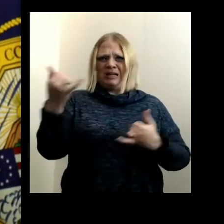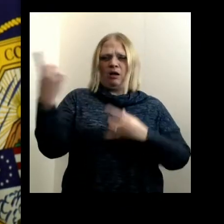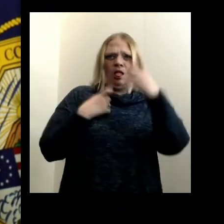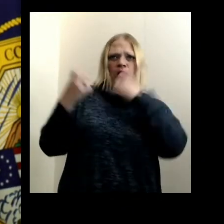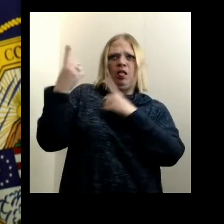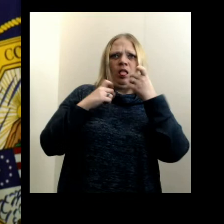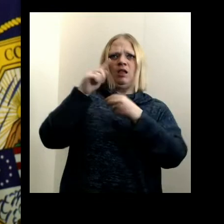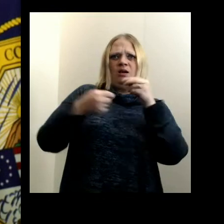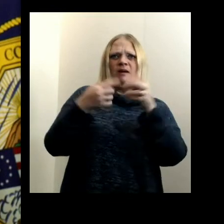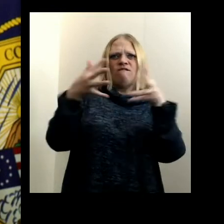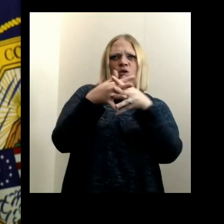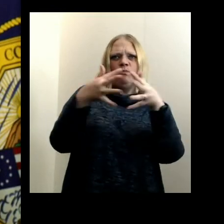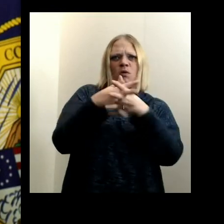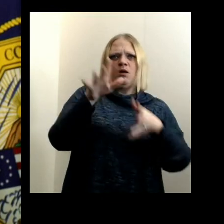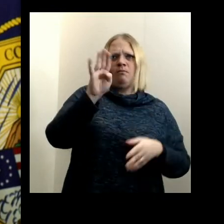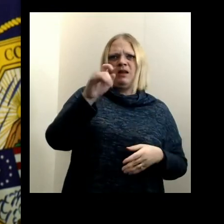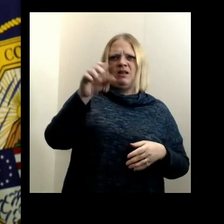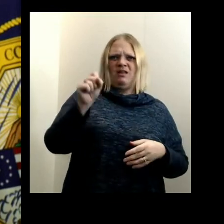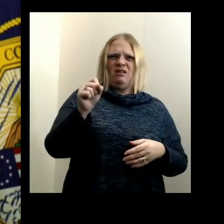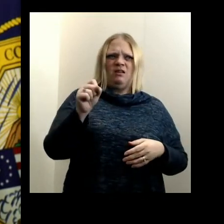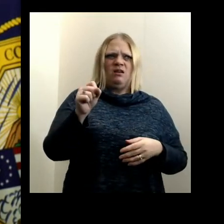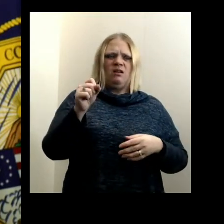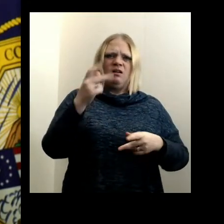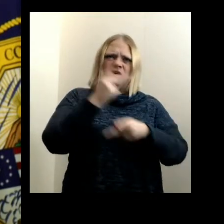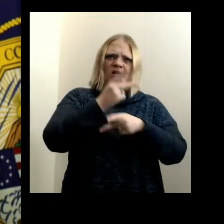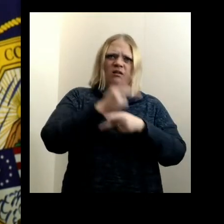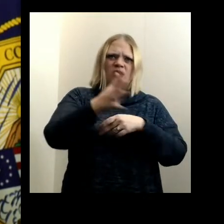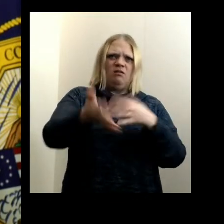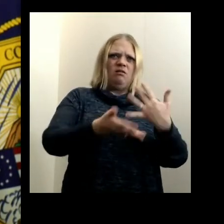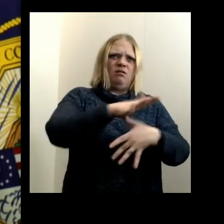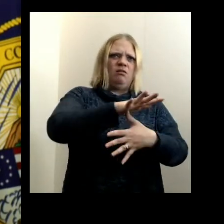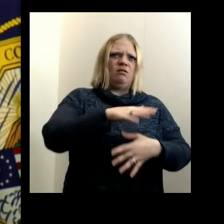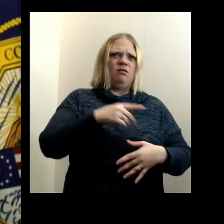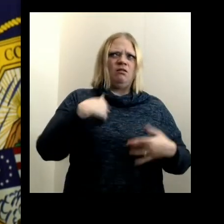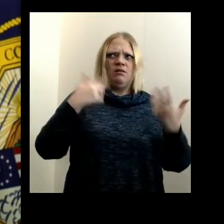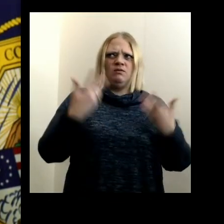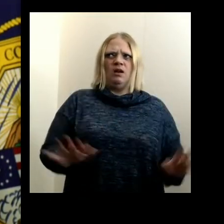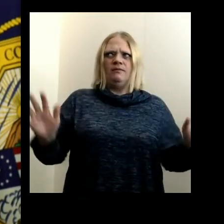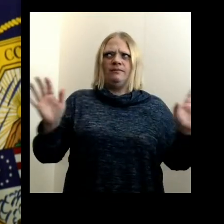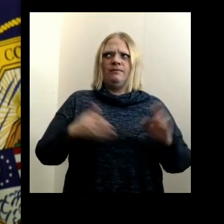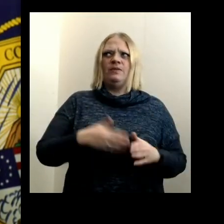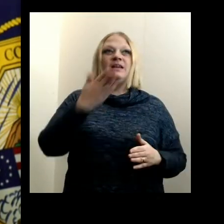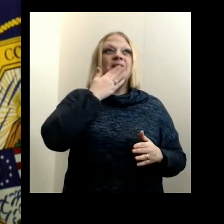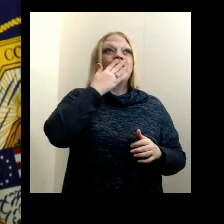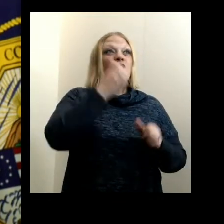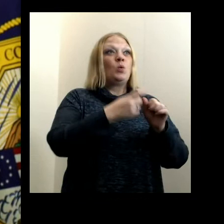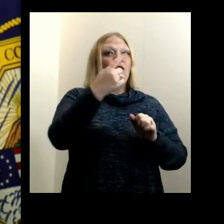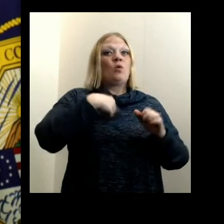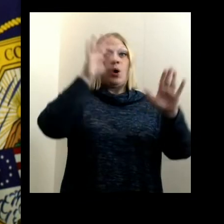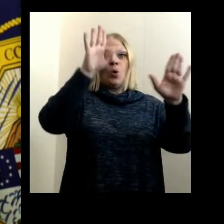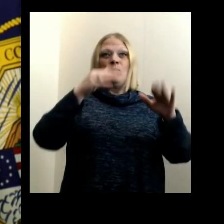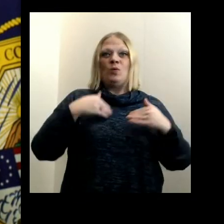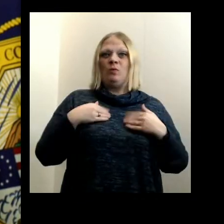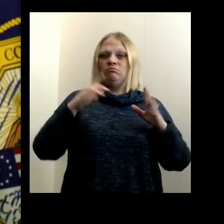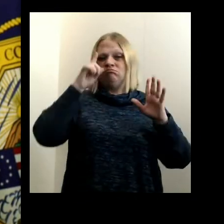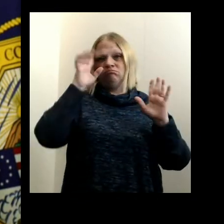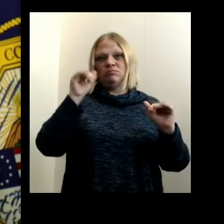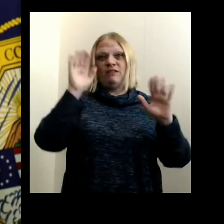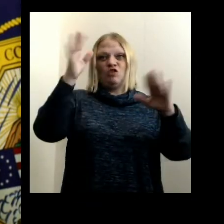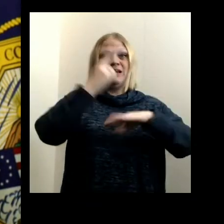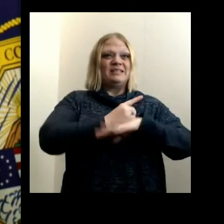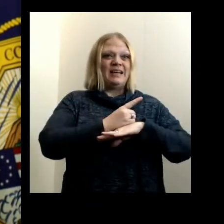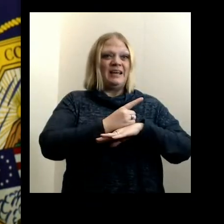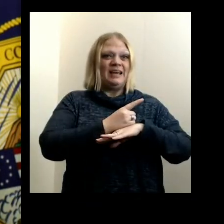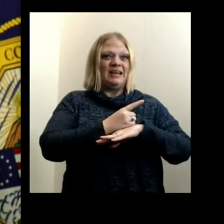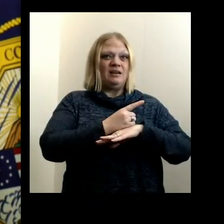about the bills. Get your priorities straight. We're done. Thanks, everyone. I hope you have a great day. I want to wish